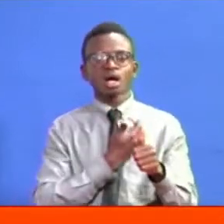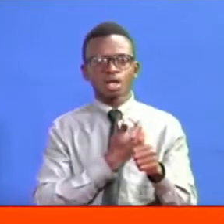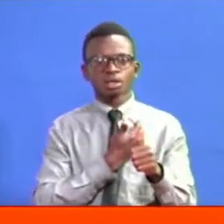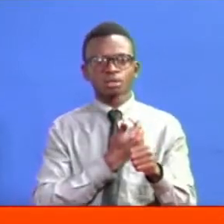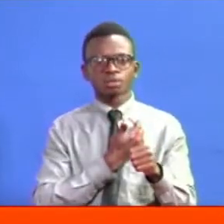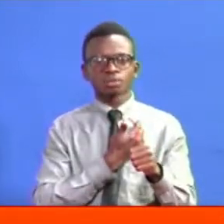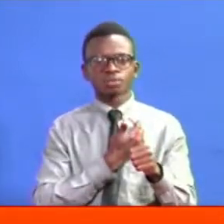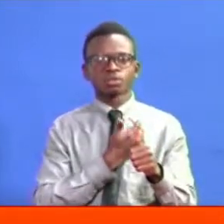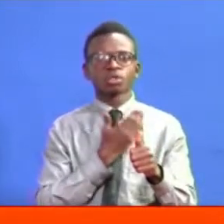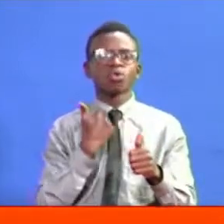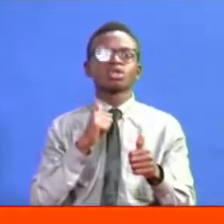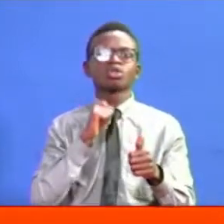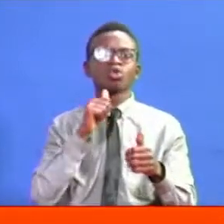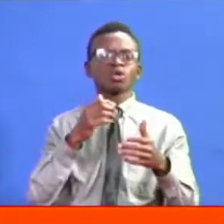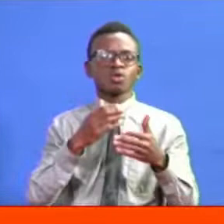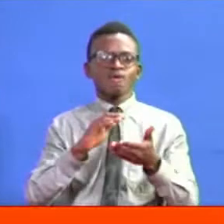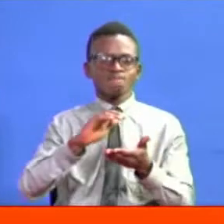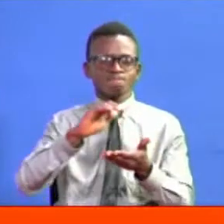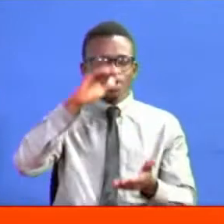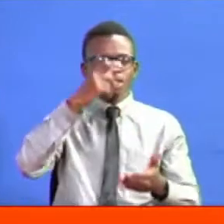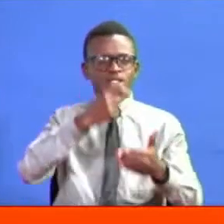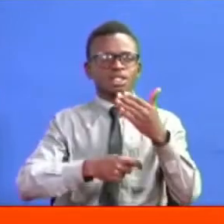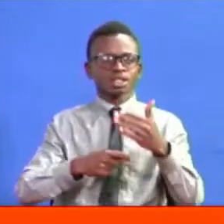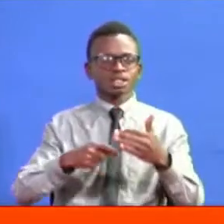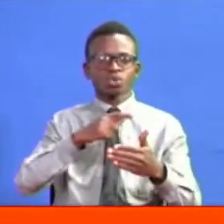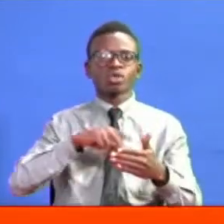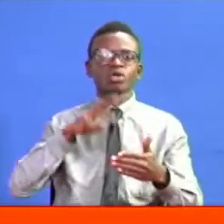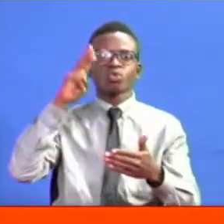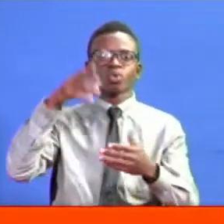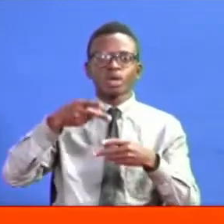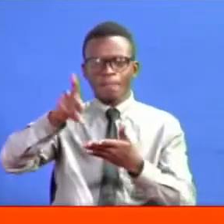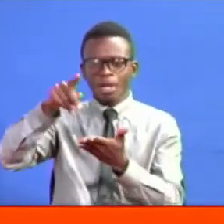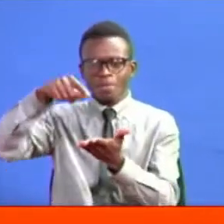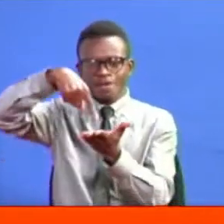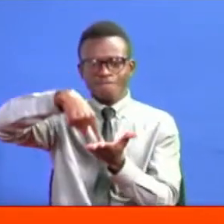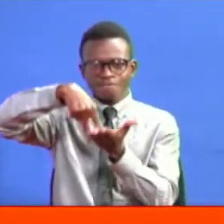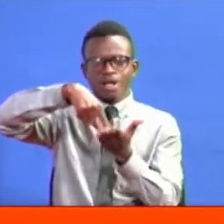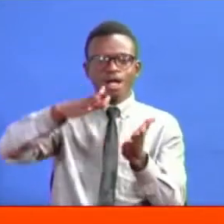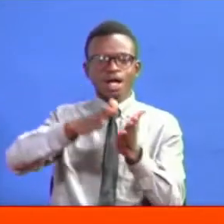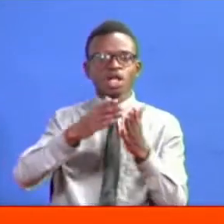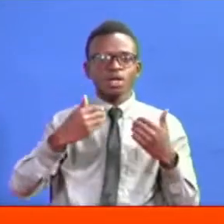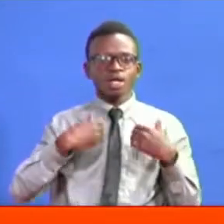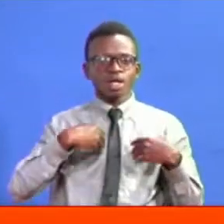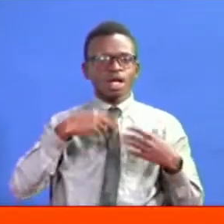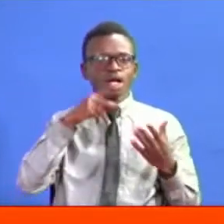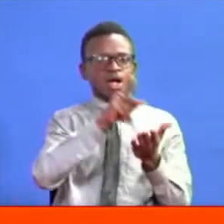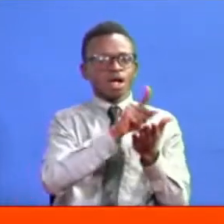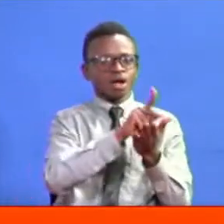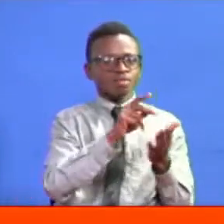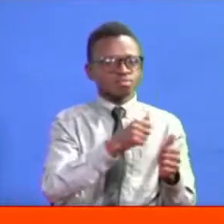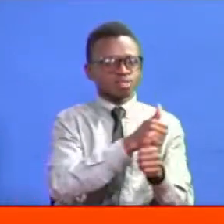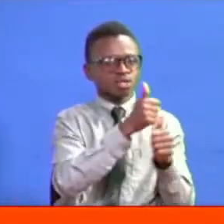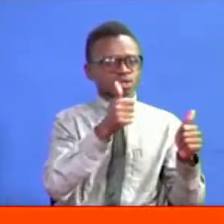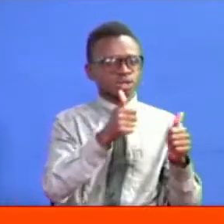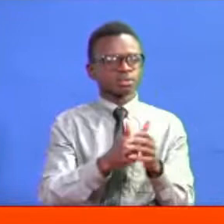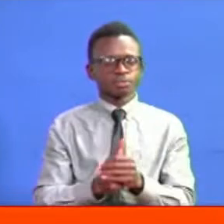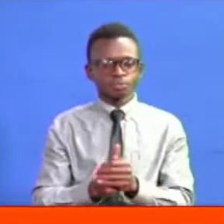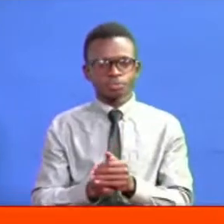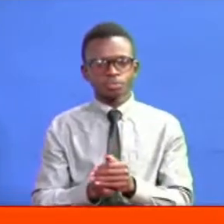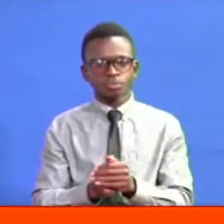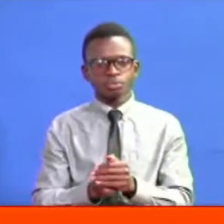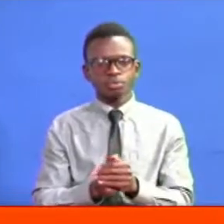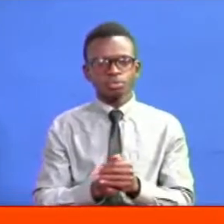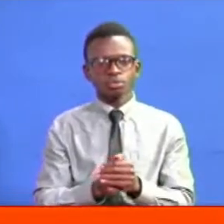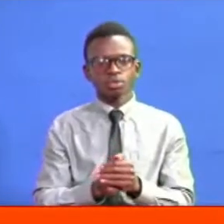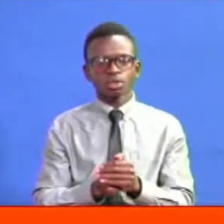taxes, we will pay off the debt, and we'll shun donor funding because this country must be respected. Meanwhile,